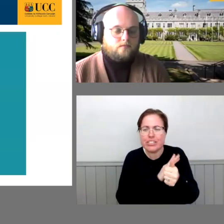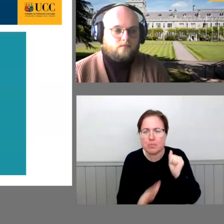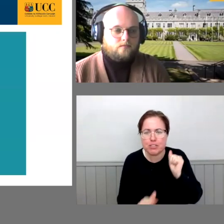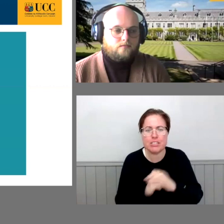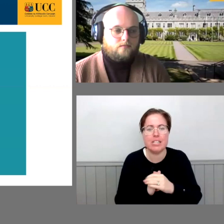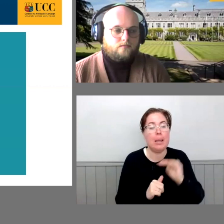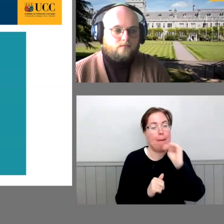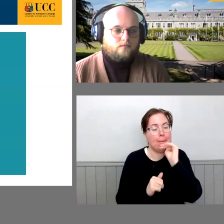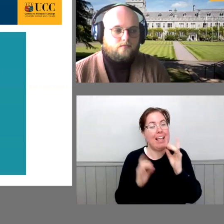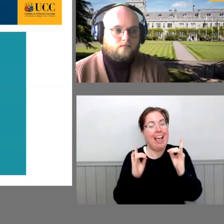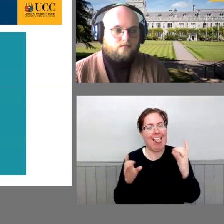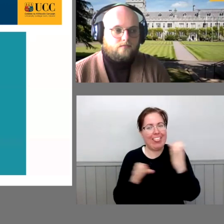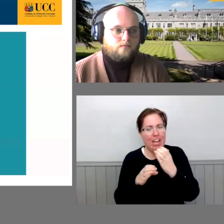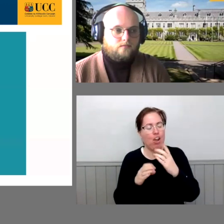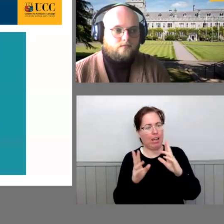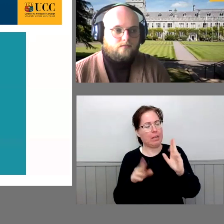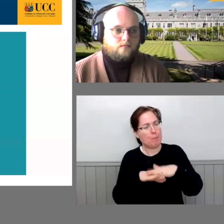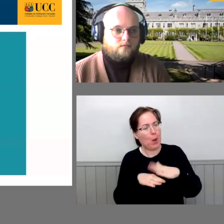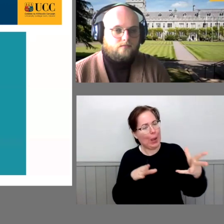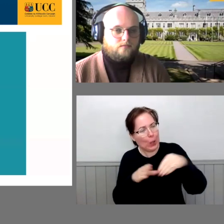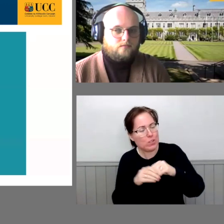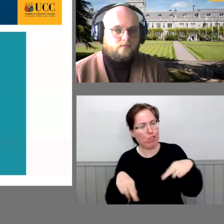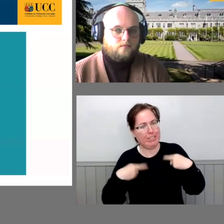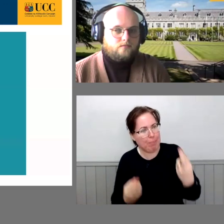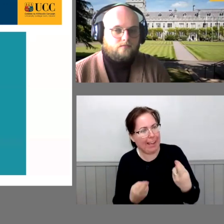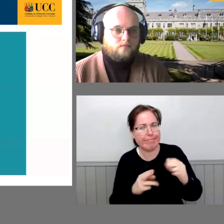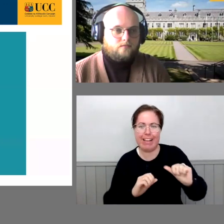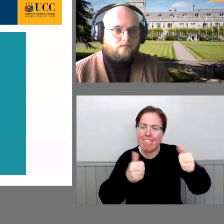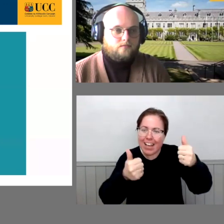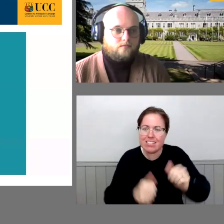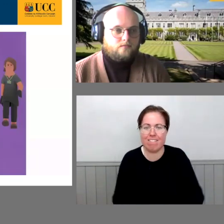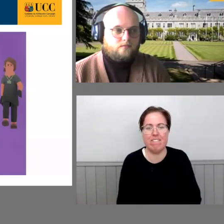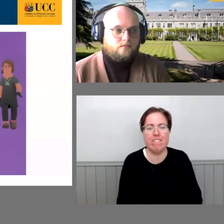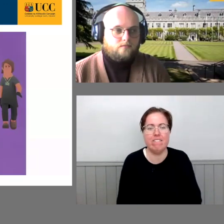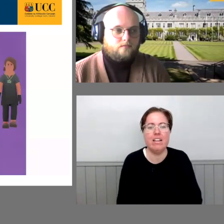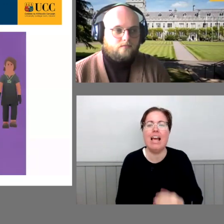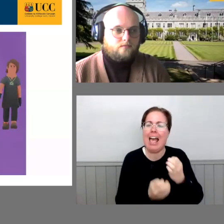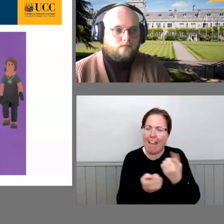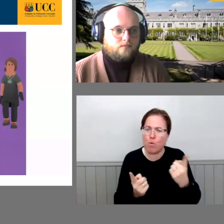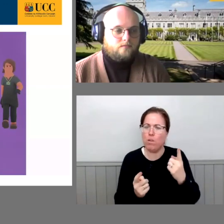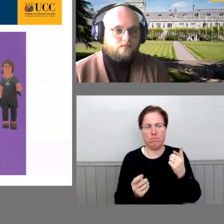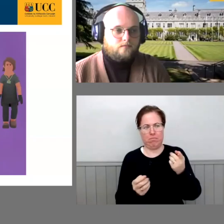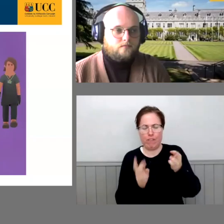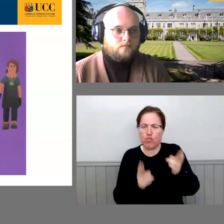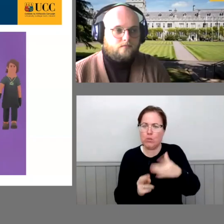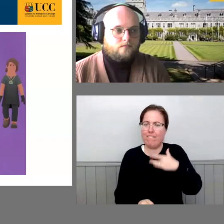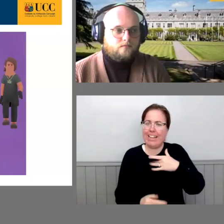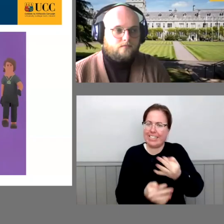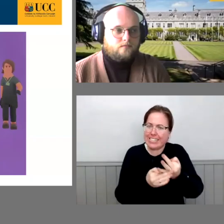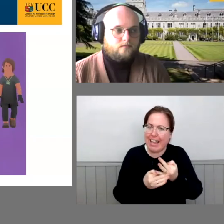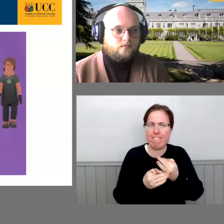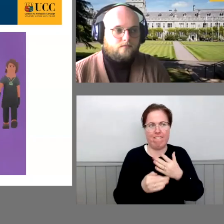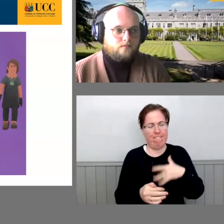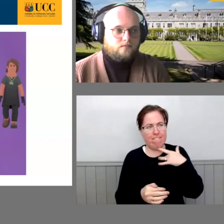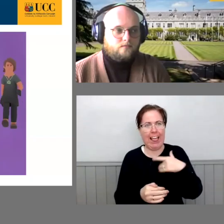healthcare can be more respectful, inclusive, and effective. Everyone deserves to feel safe, heard, and